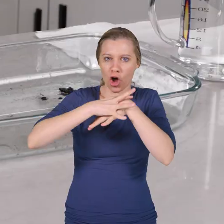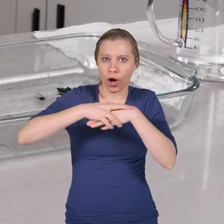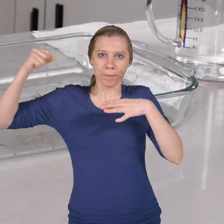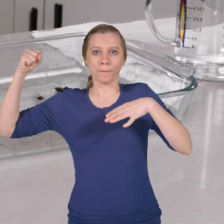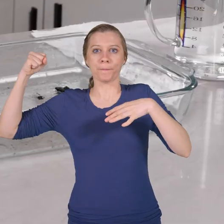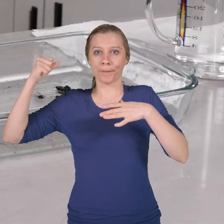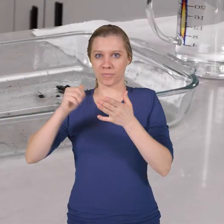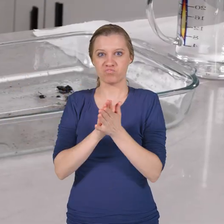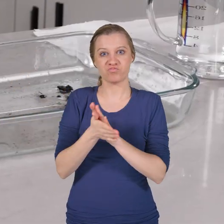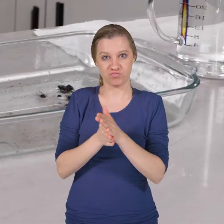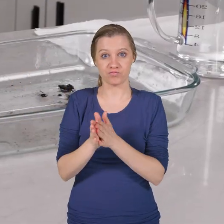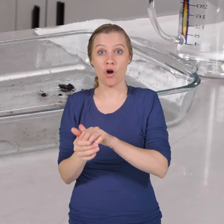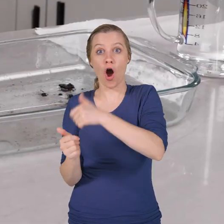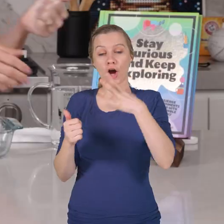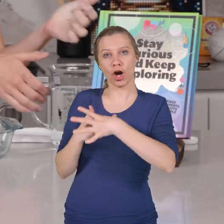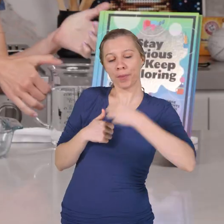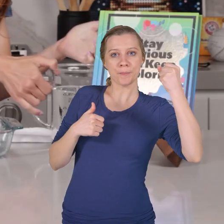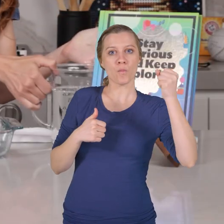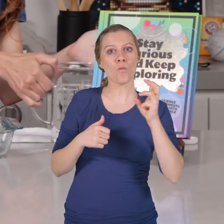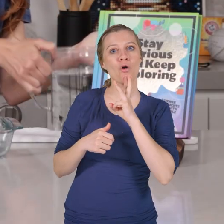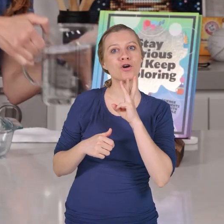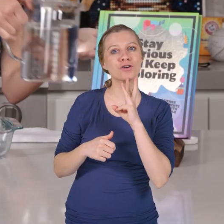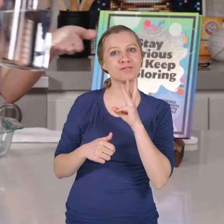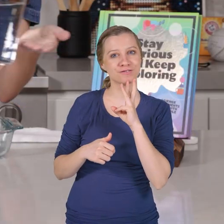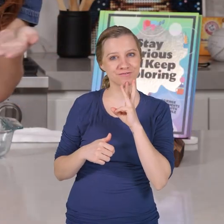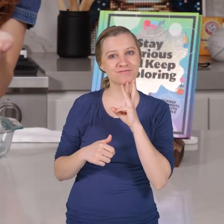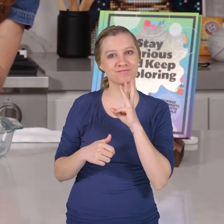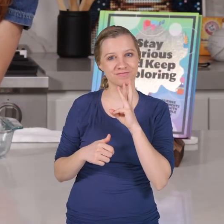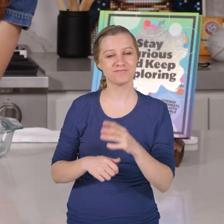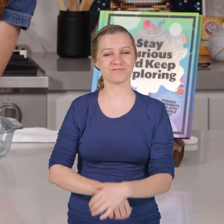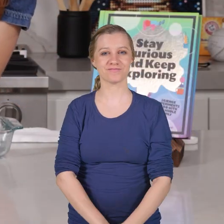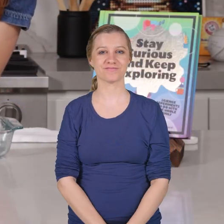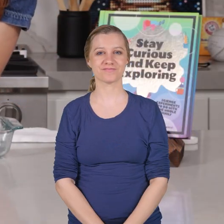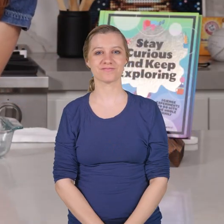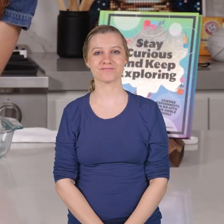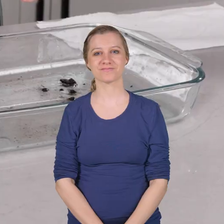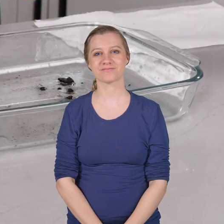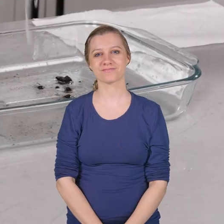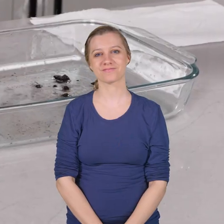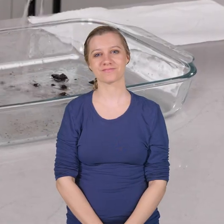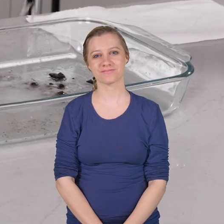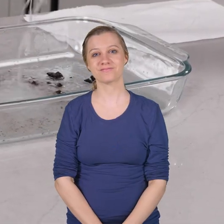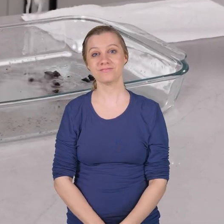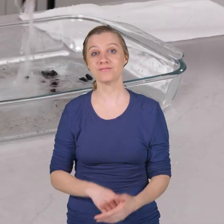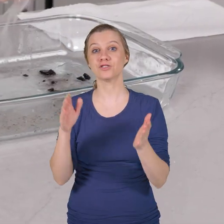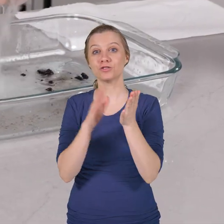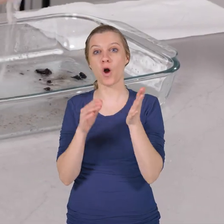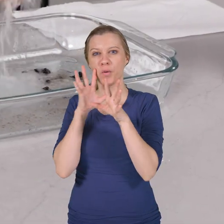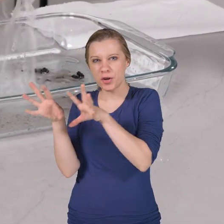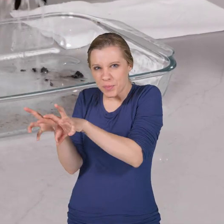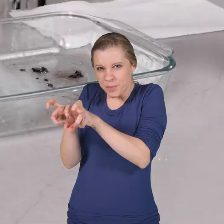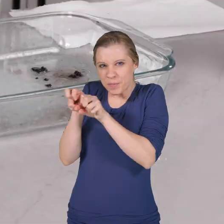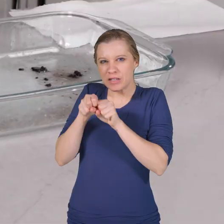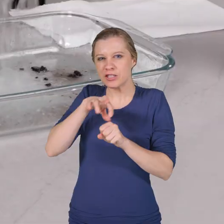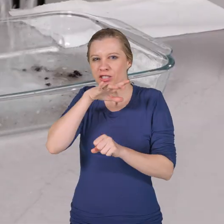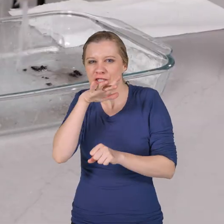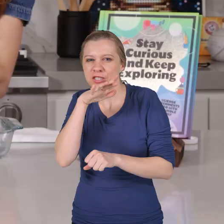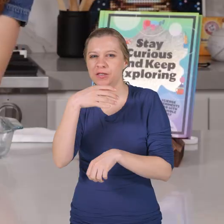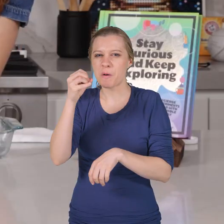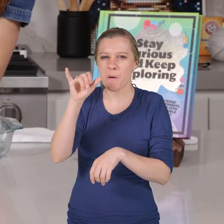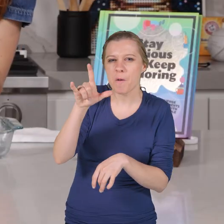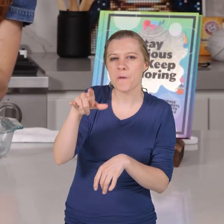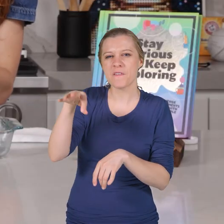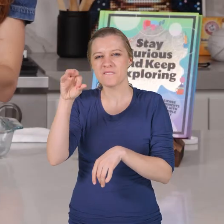dirt and oil on my hands, while the other end is attracted to water. So the soap grabs on